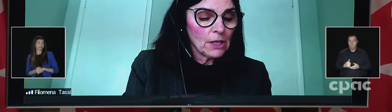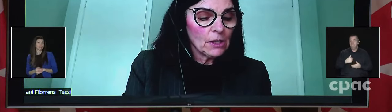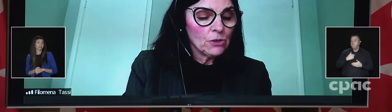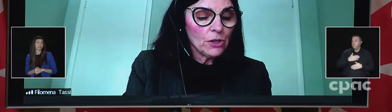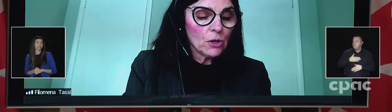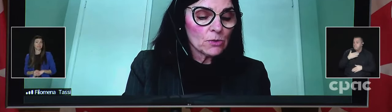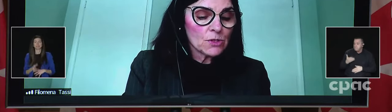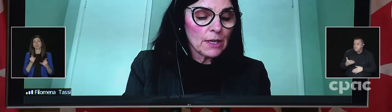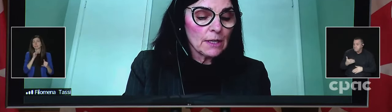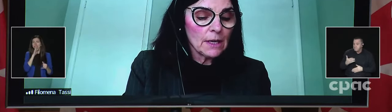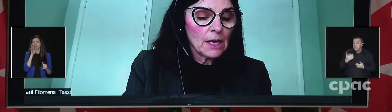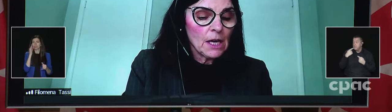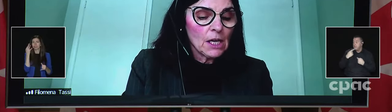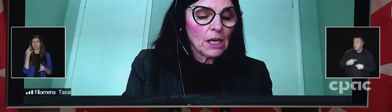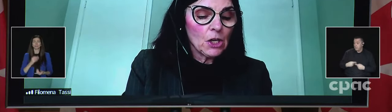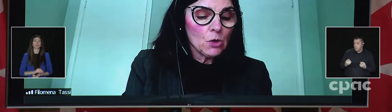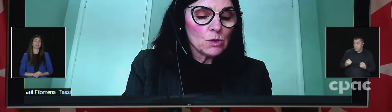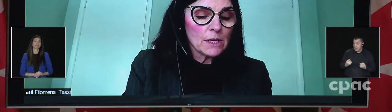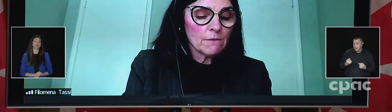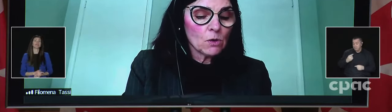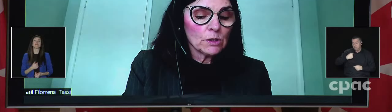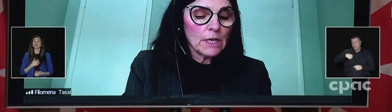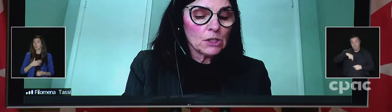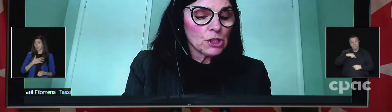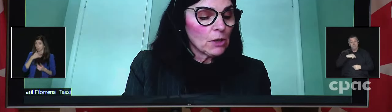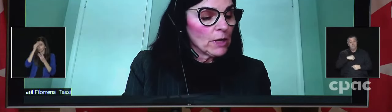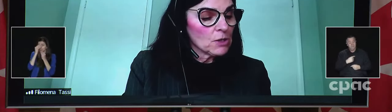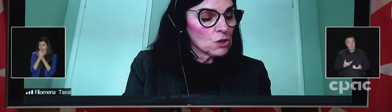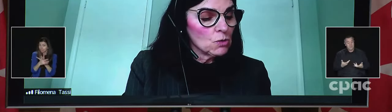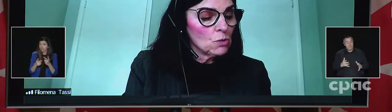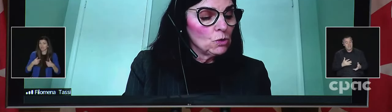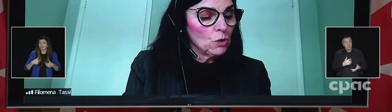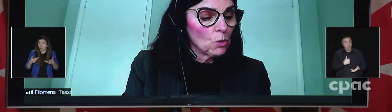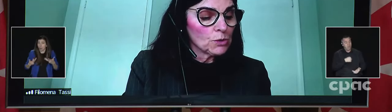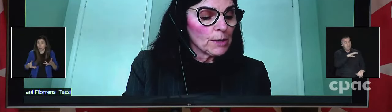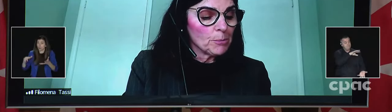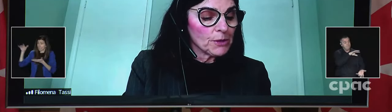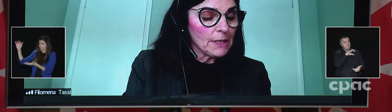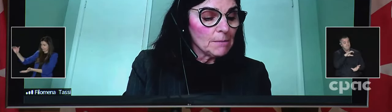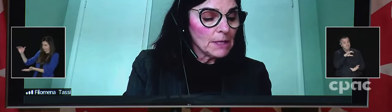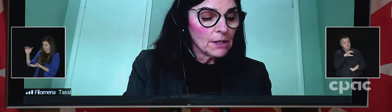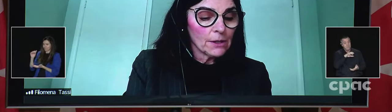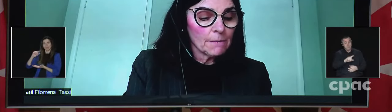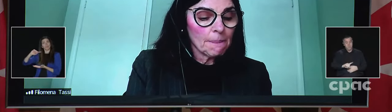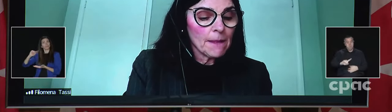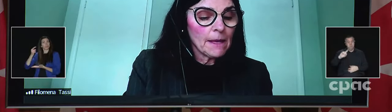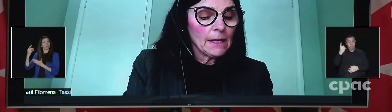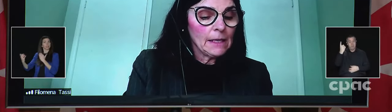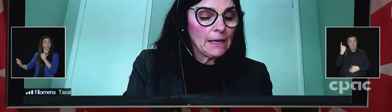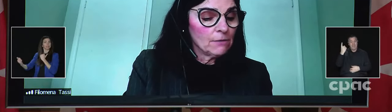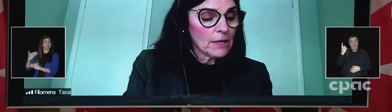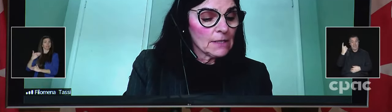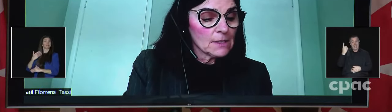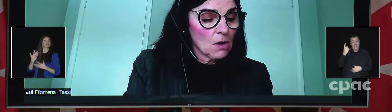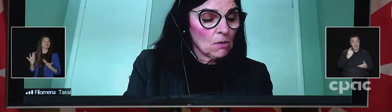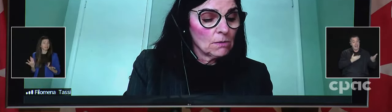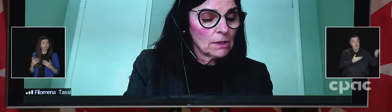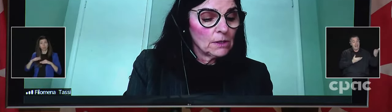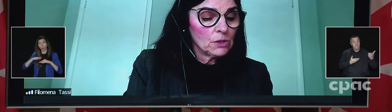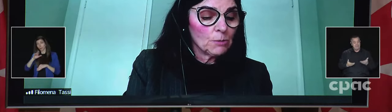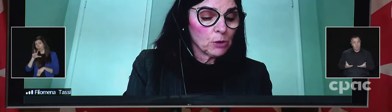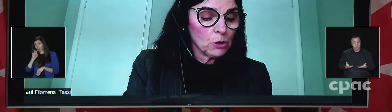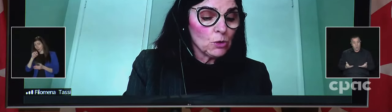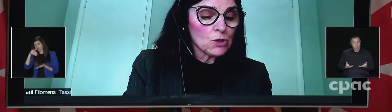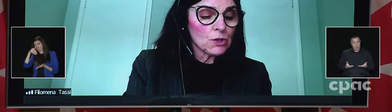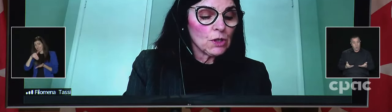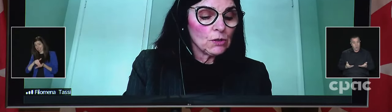plaisir d'annoncer que nous avons déjà reçu notre première livraison